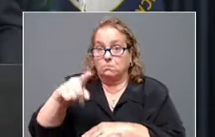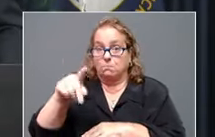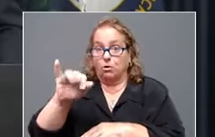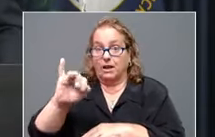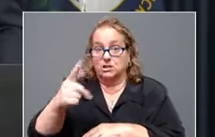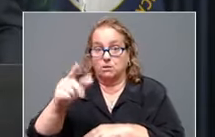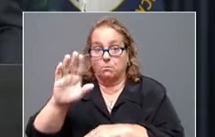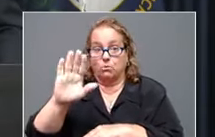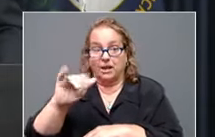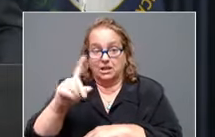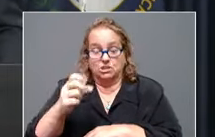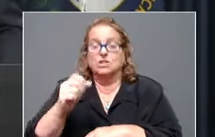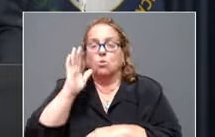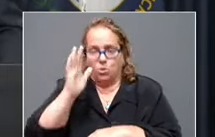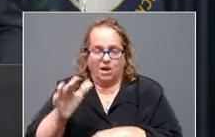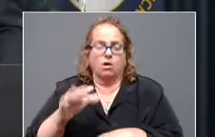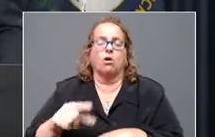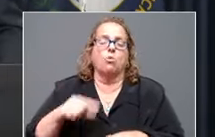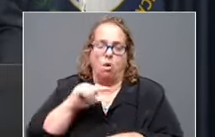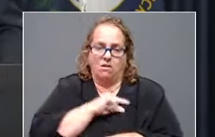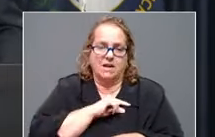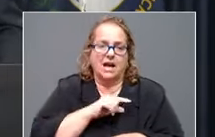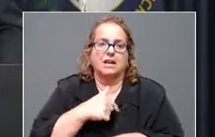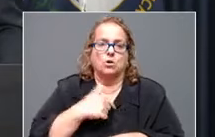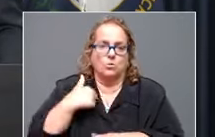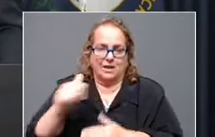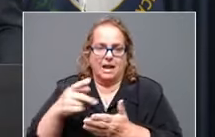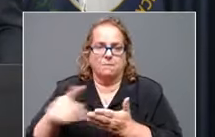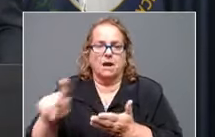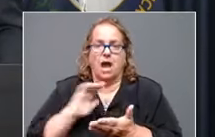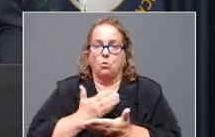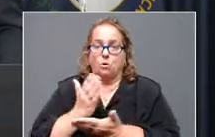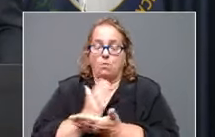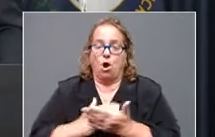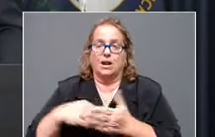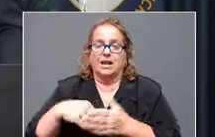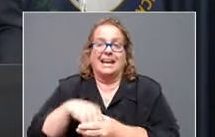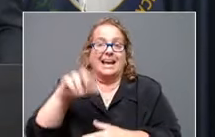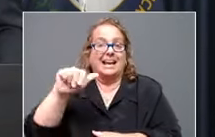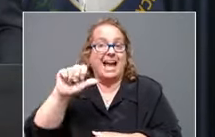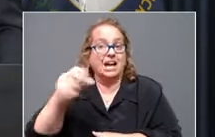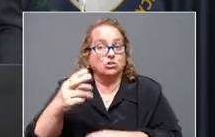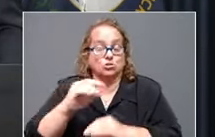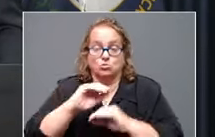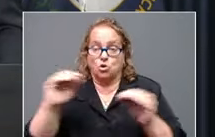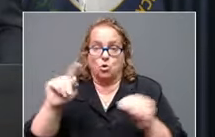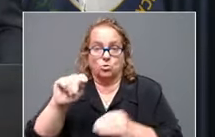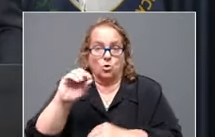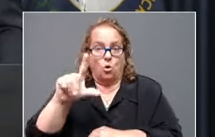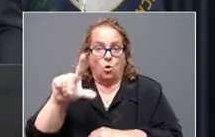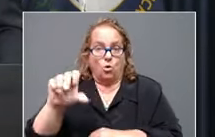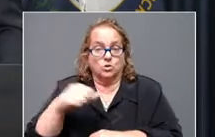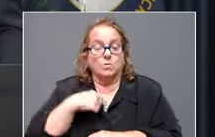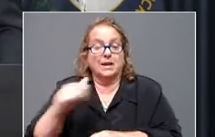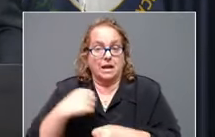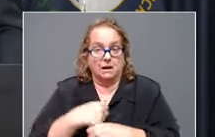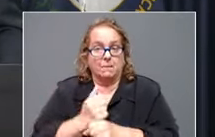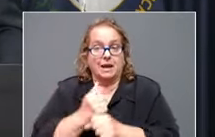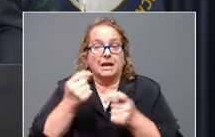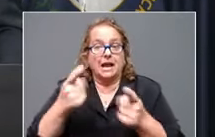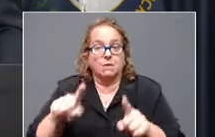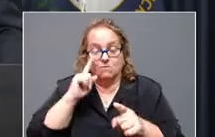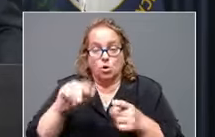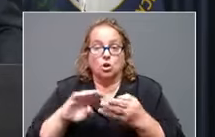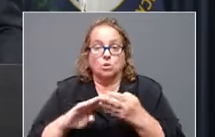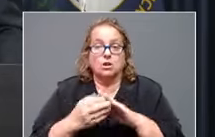for our portion of it in cash. No tolls. We can make it happen for a community that's been waiting for so long. And